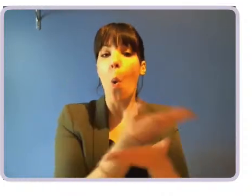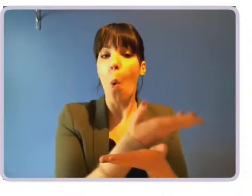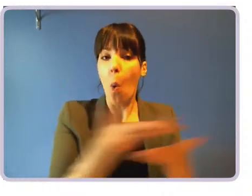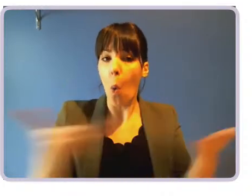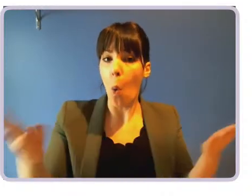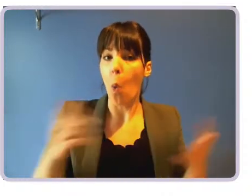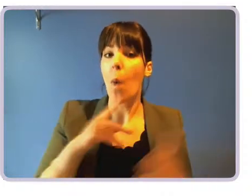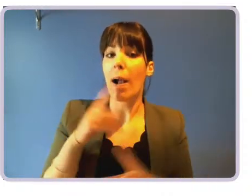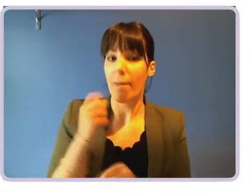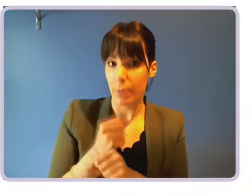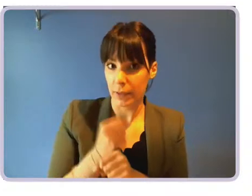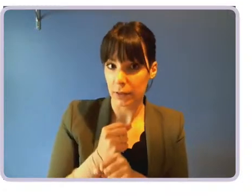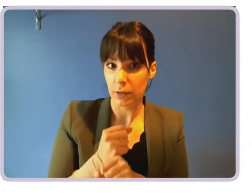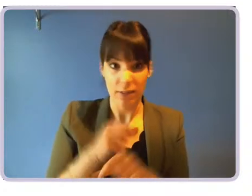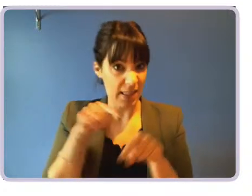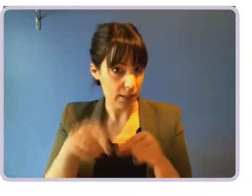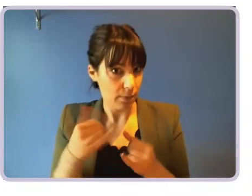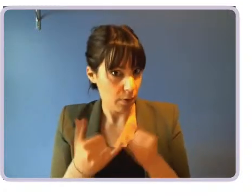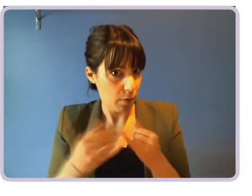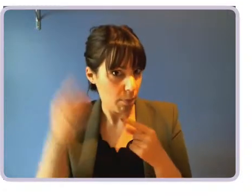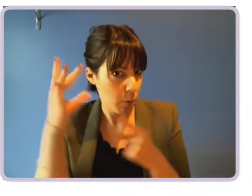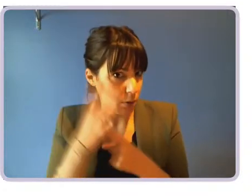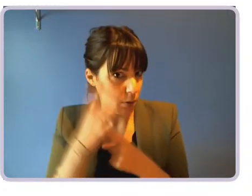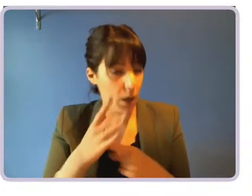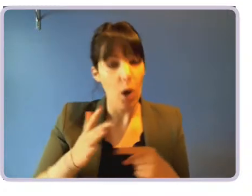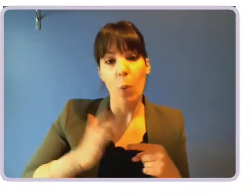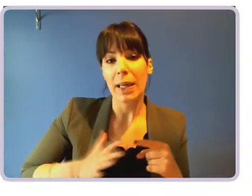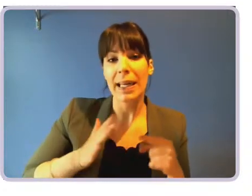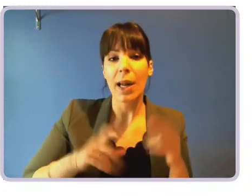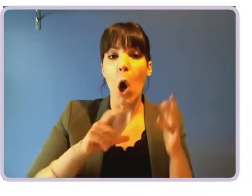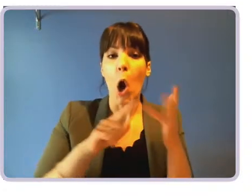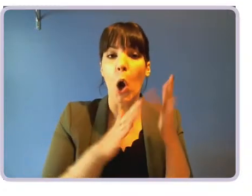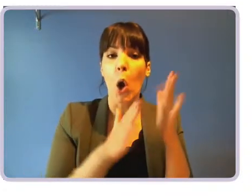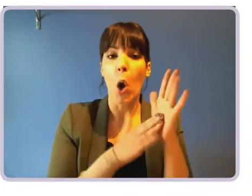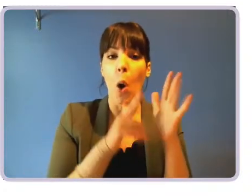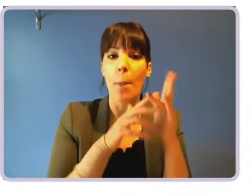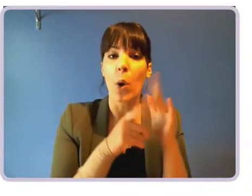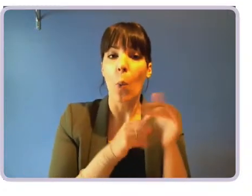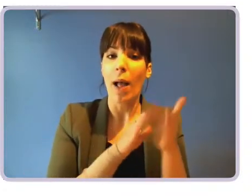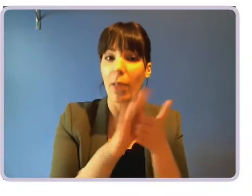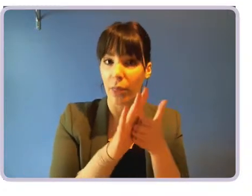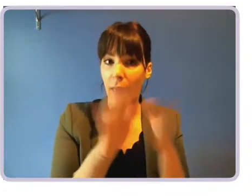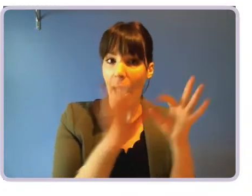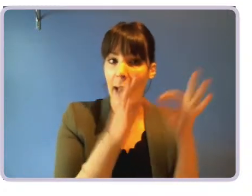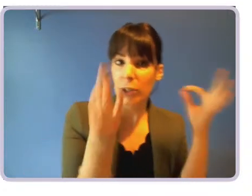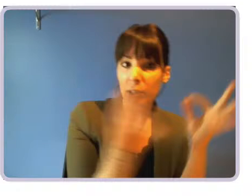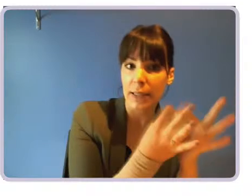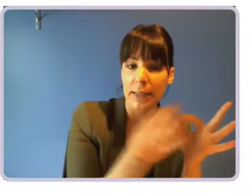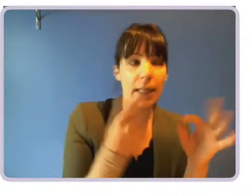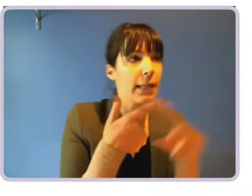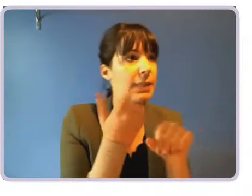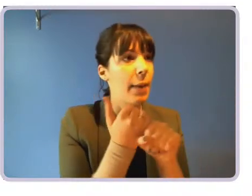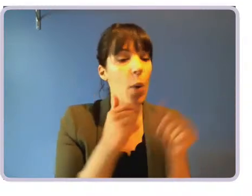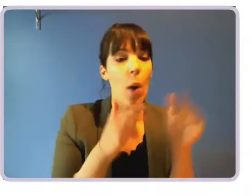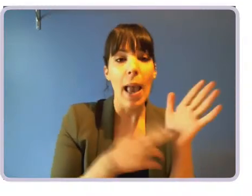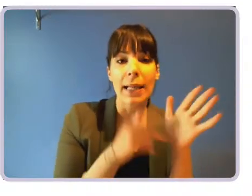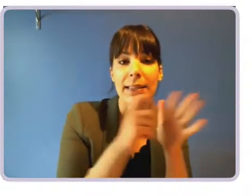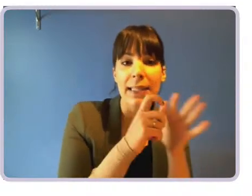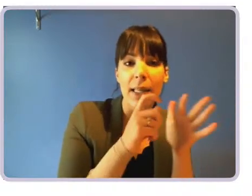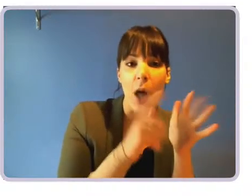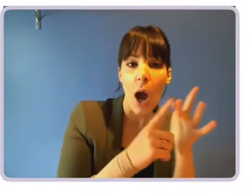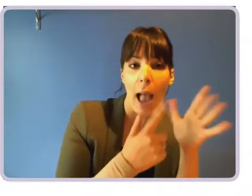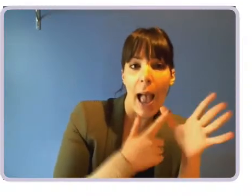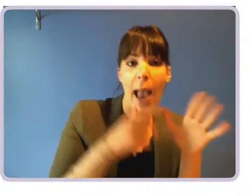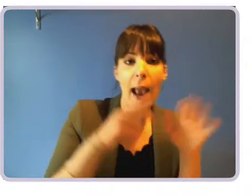need a Commonwealth and its Commonwealth agencies, the NDIA, the National Quality and Safeguard Commission, the Department of